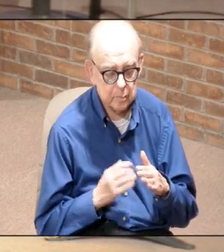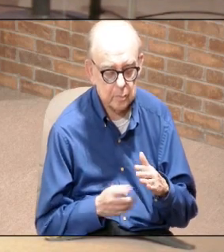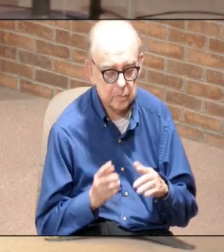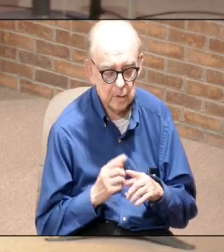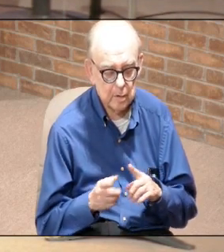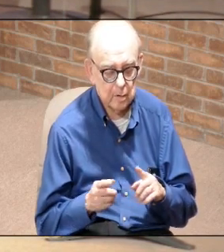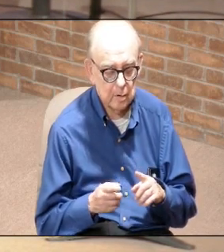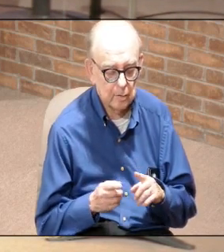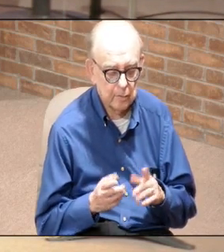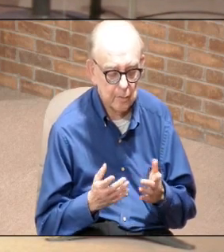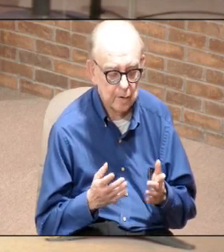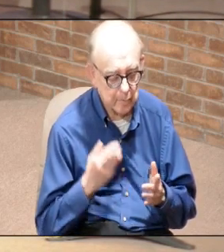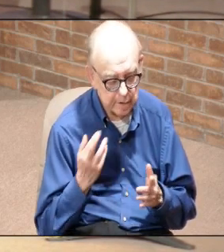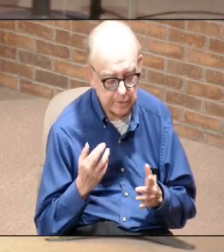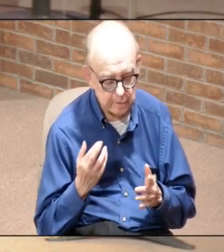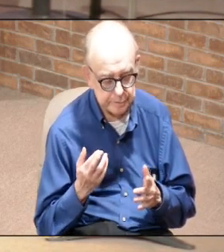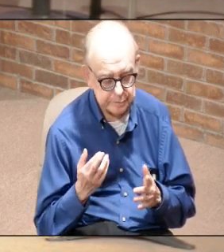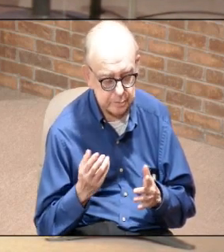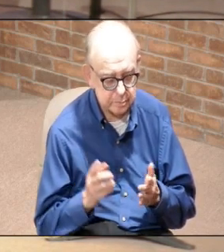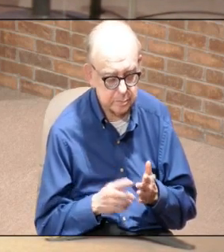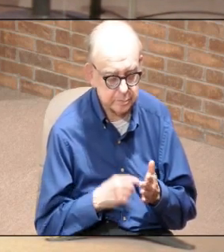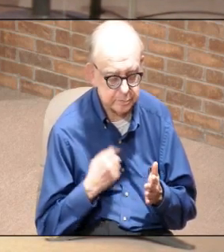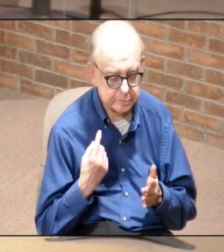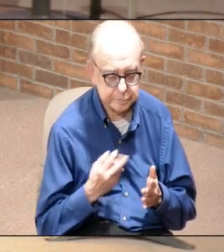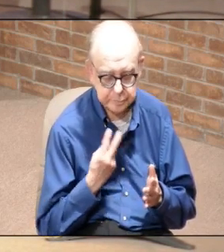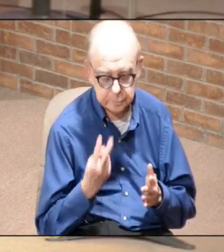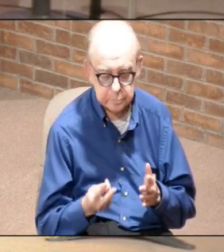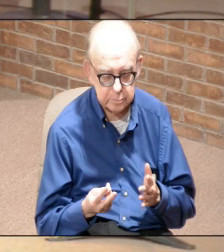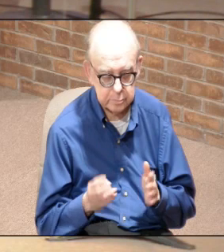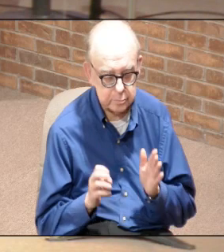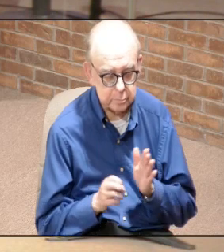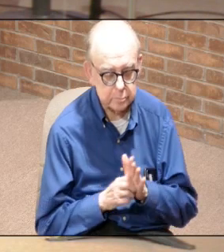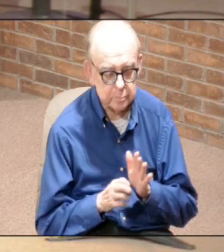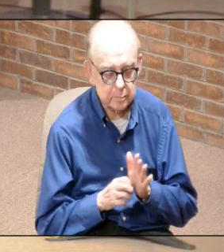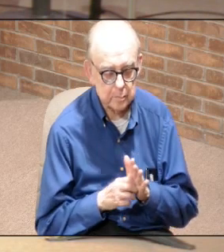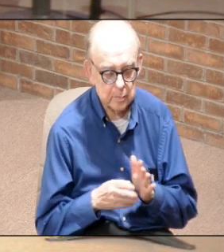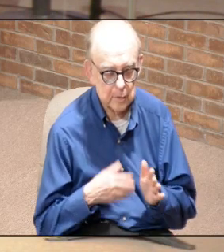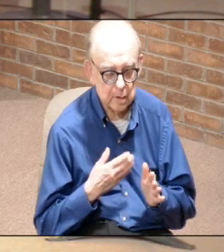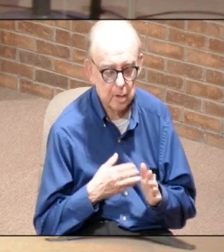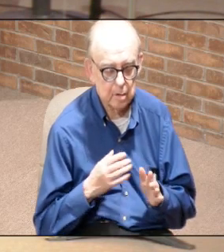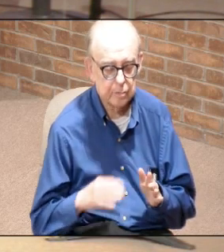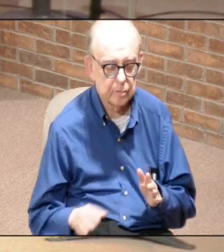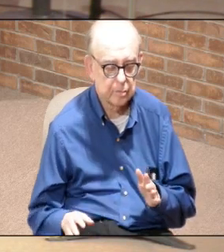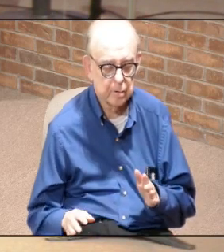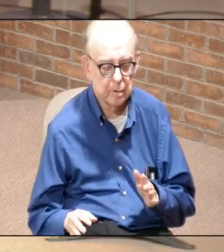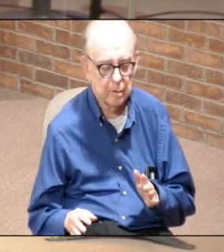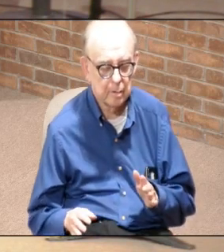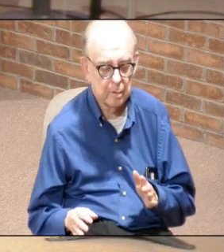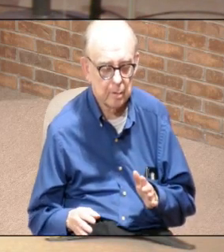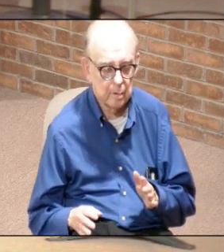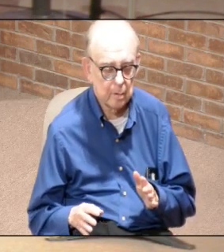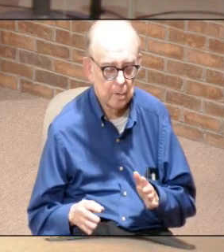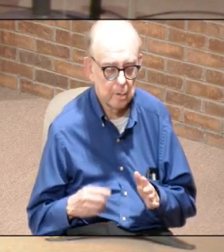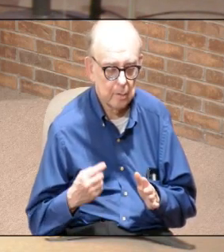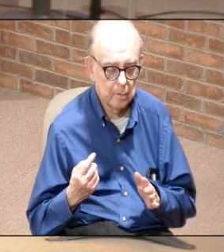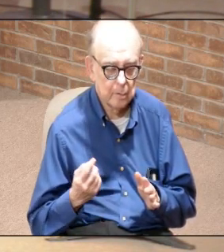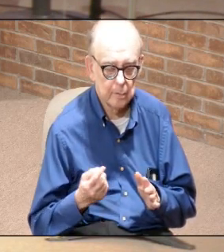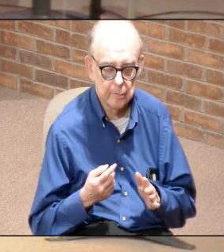a cause. And sometimes we see the example of young children. We were